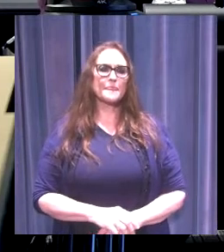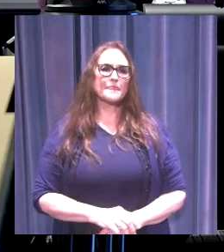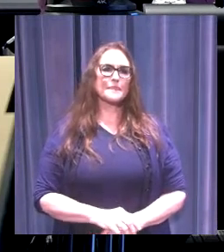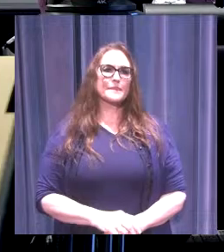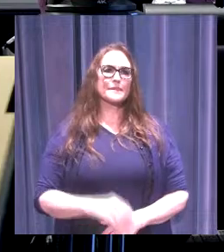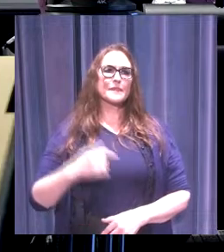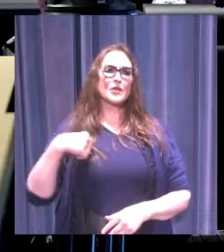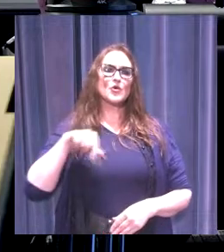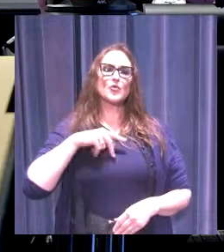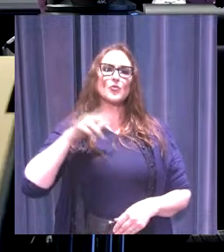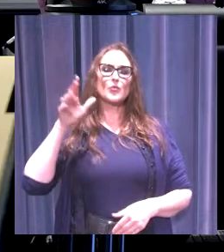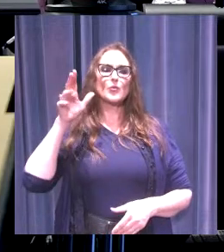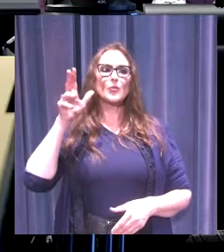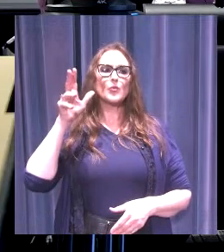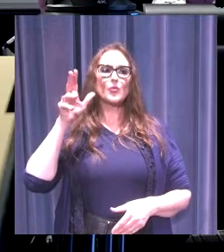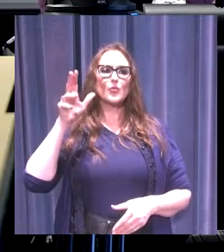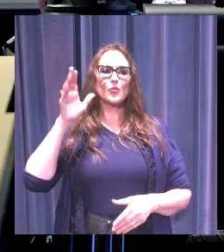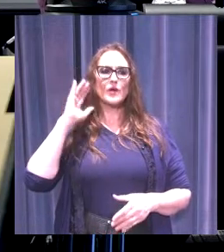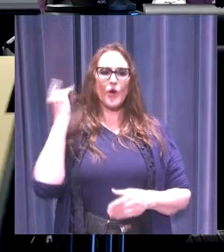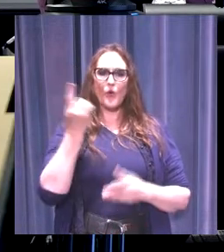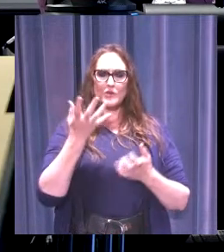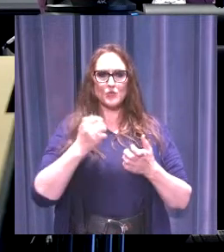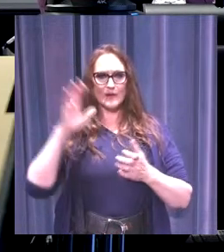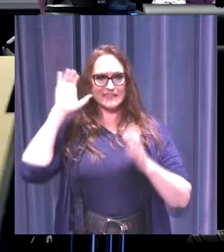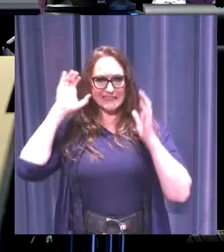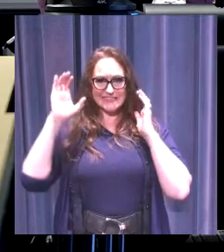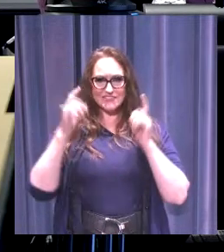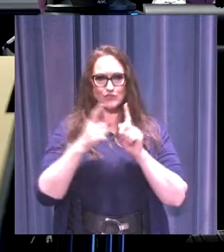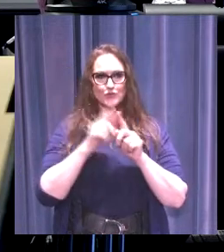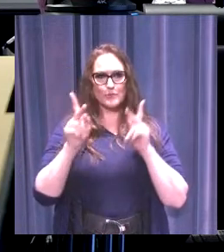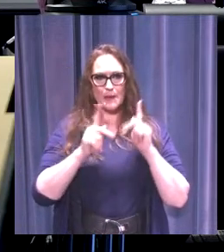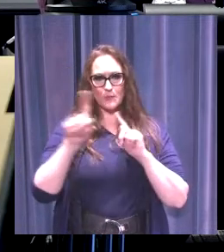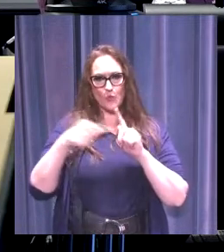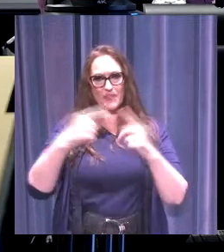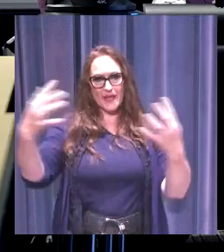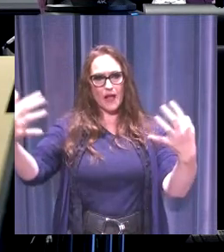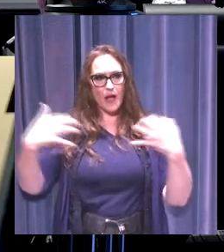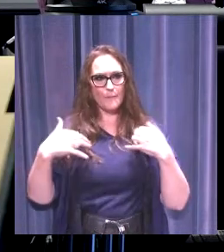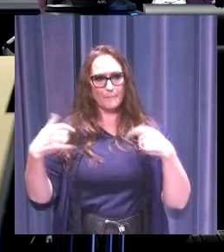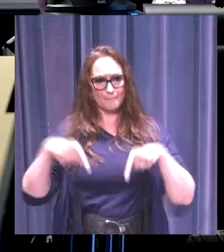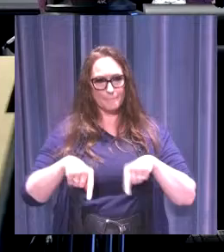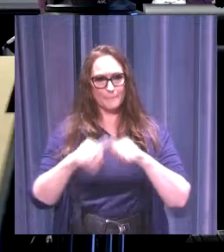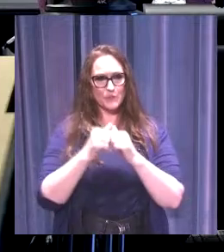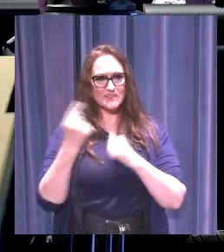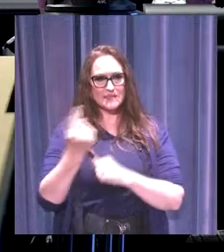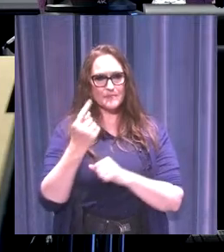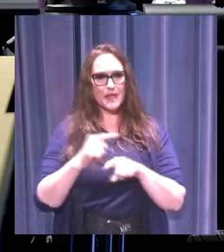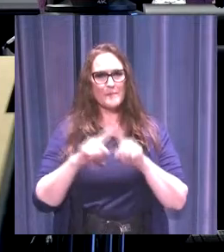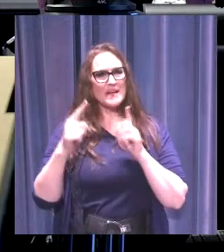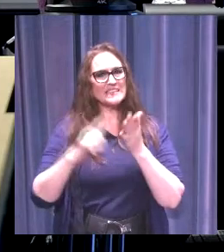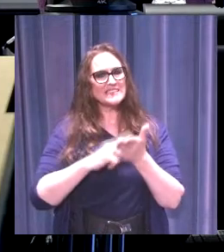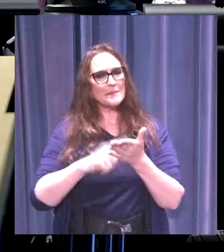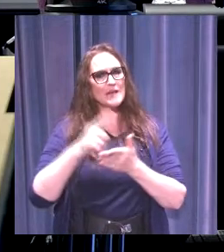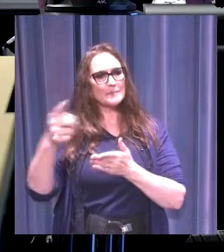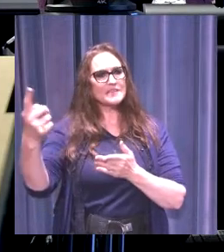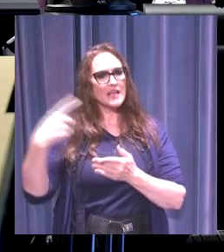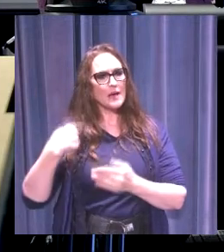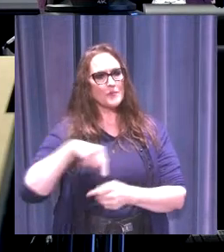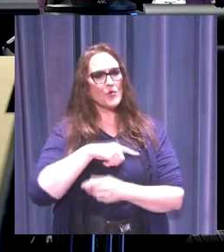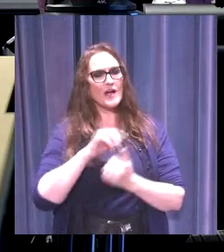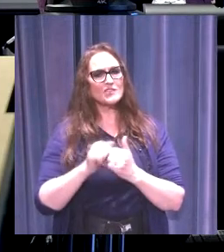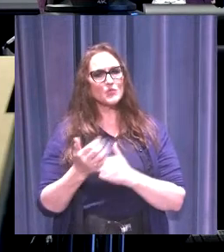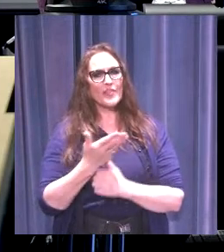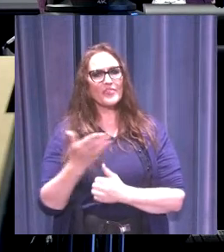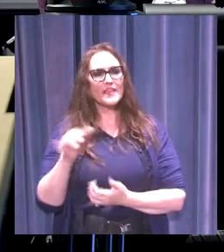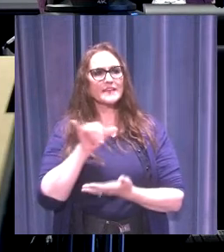We've listened on we always want to listen to the public when they come to us with something, but sometimes they come to us with